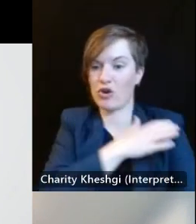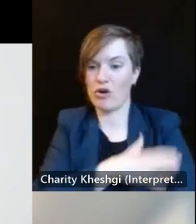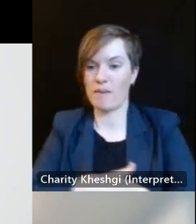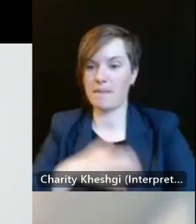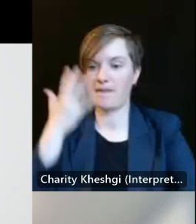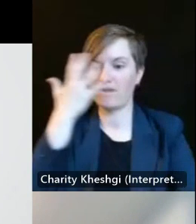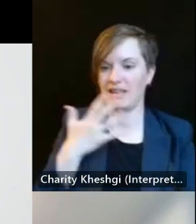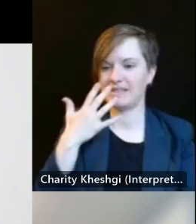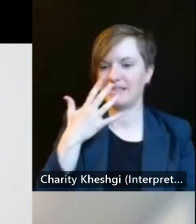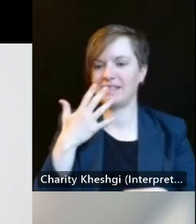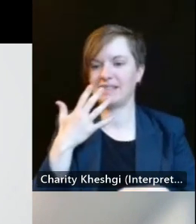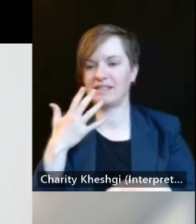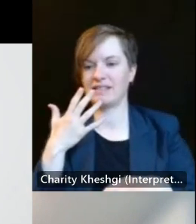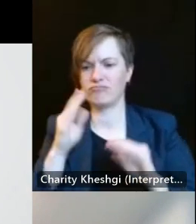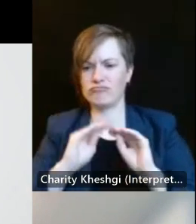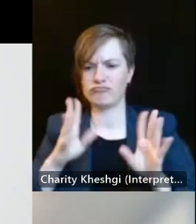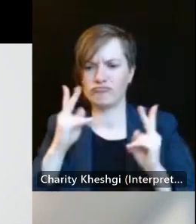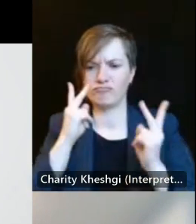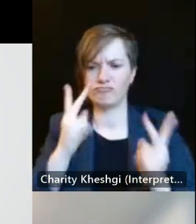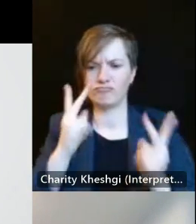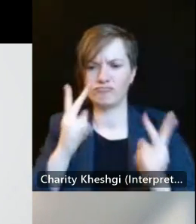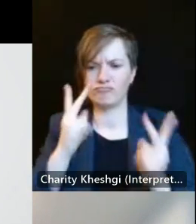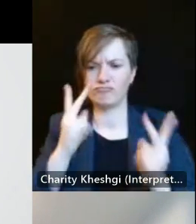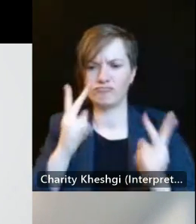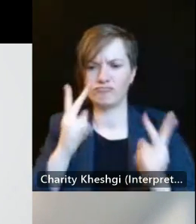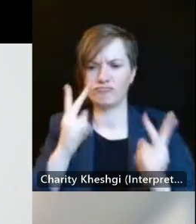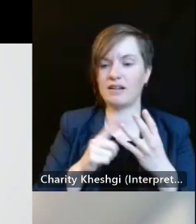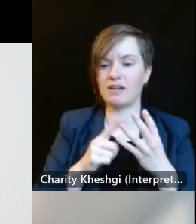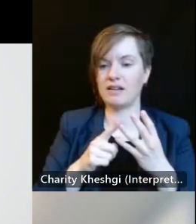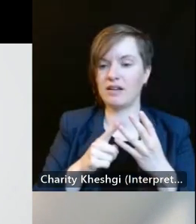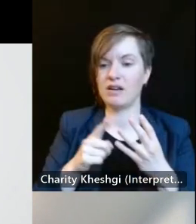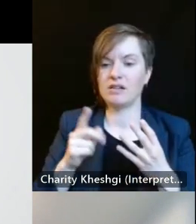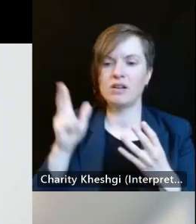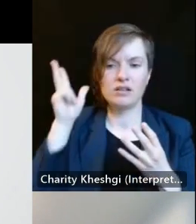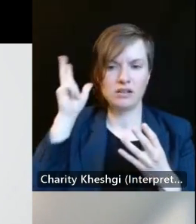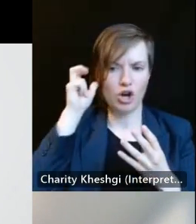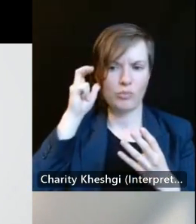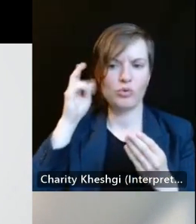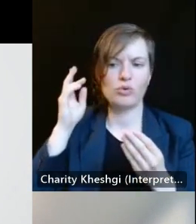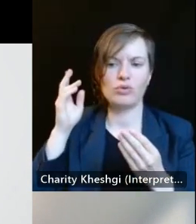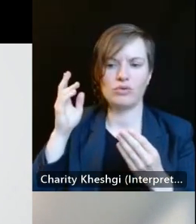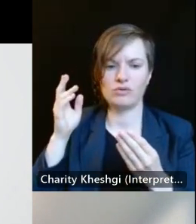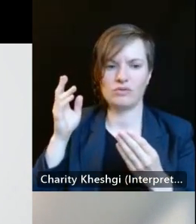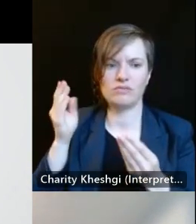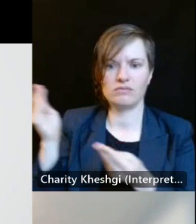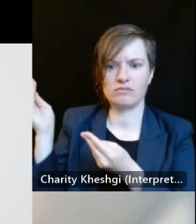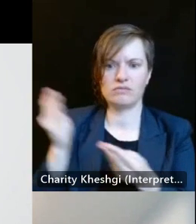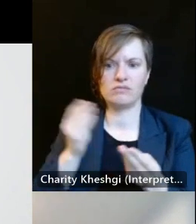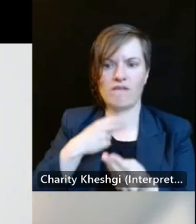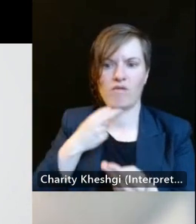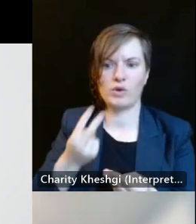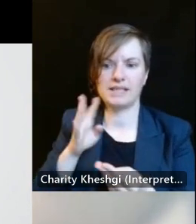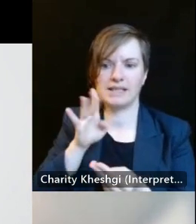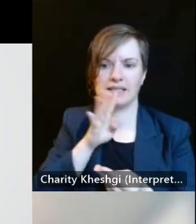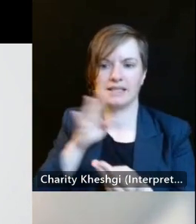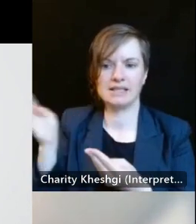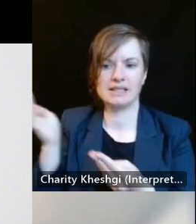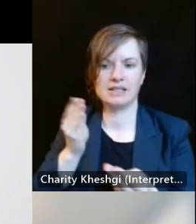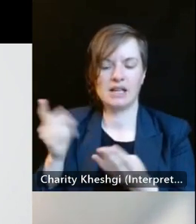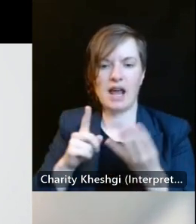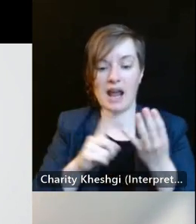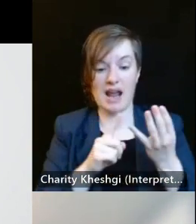audible transmission of voices, and that the operator is trained in the use of video remote